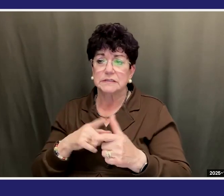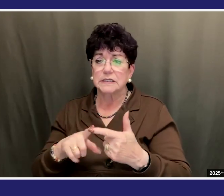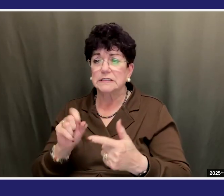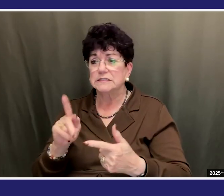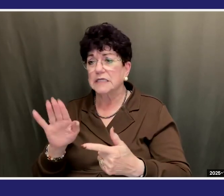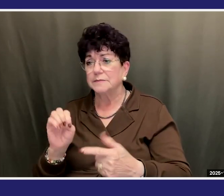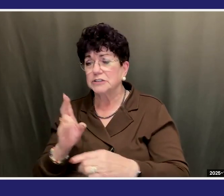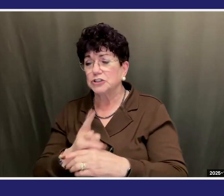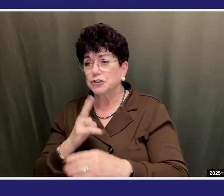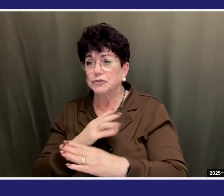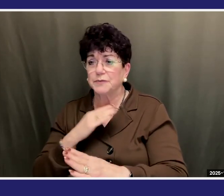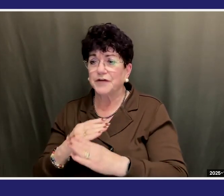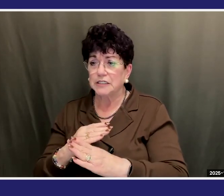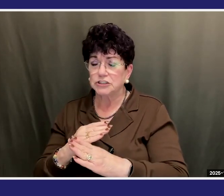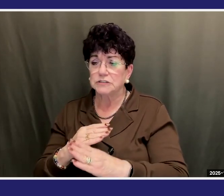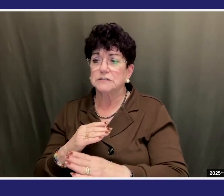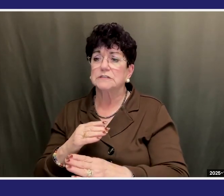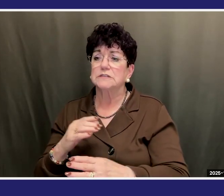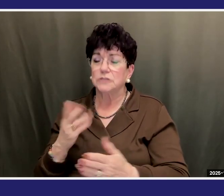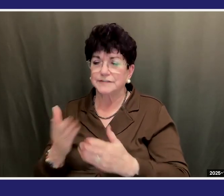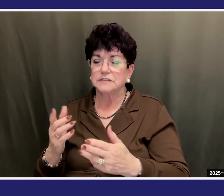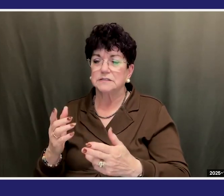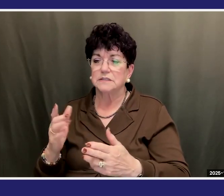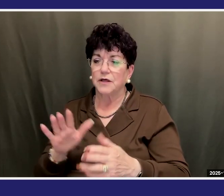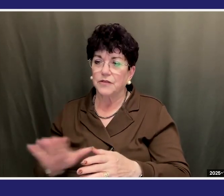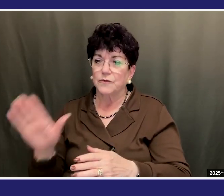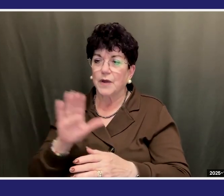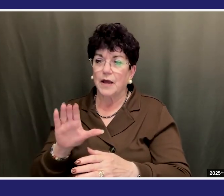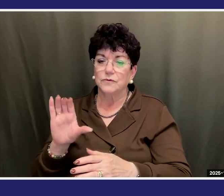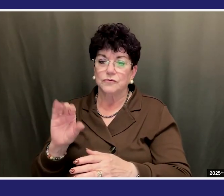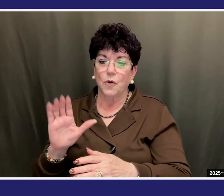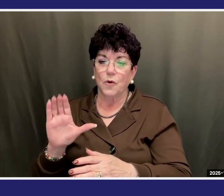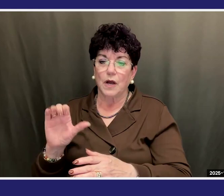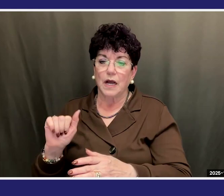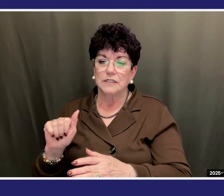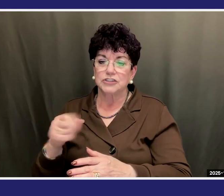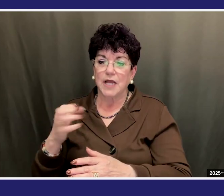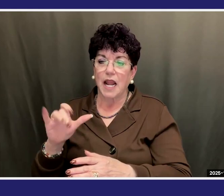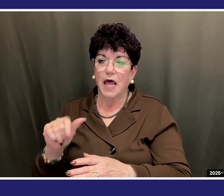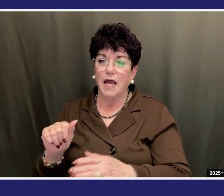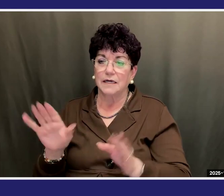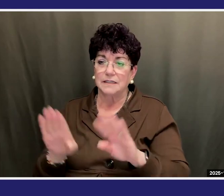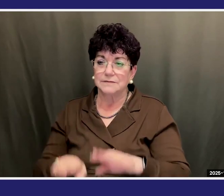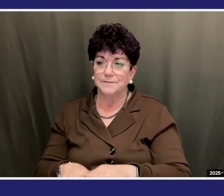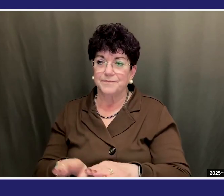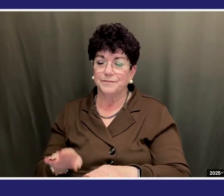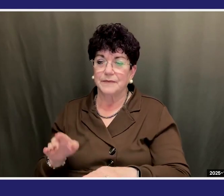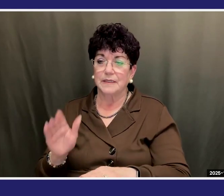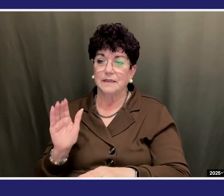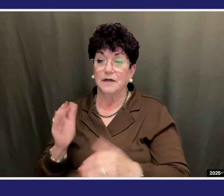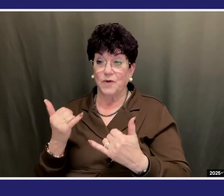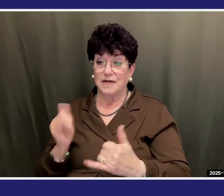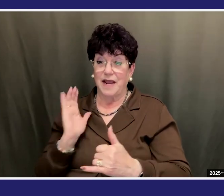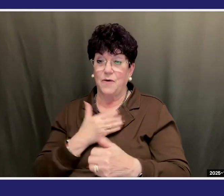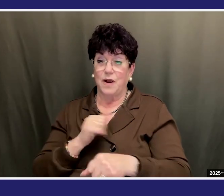prevention services, and substance use prevention services throughout the Coachella Valley. Our work is supported right now